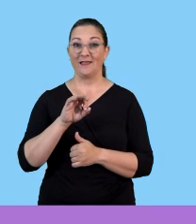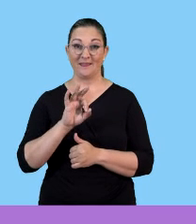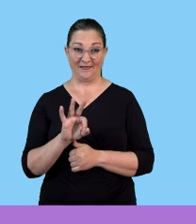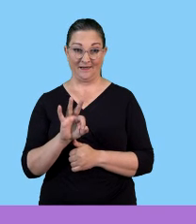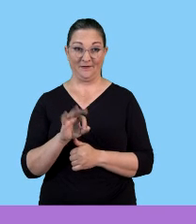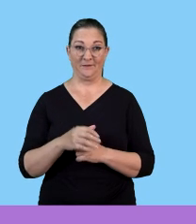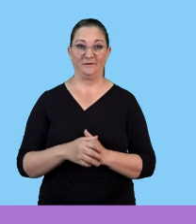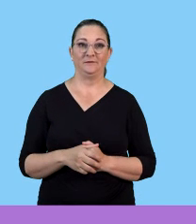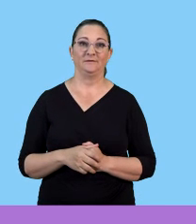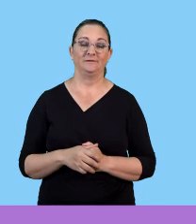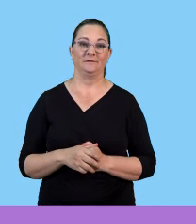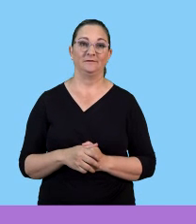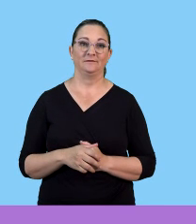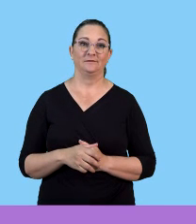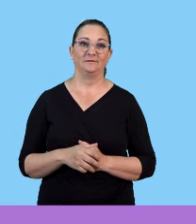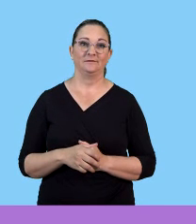me 3.